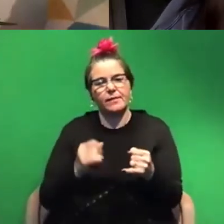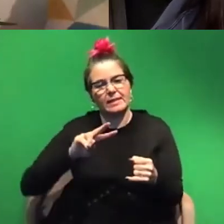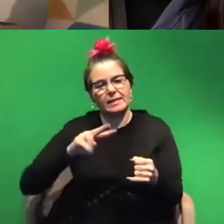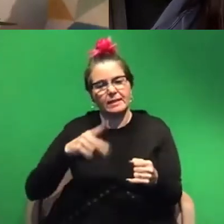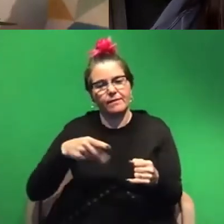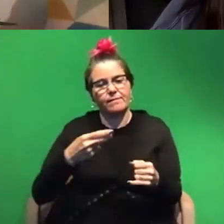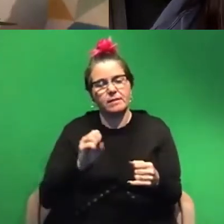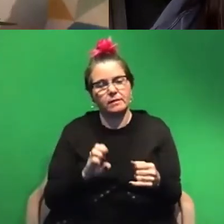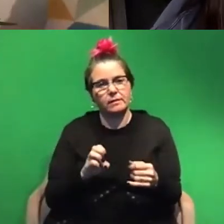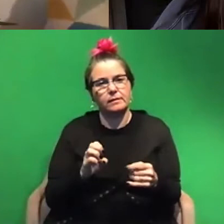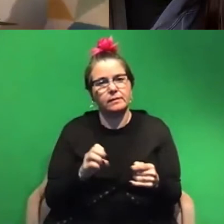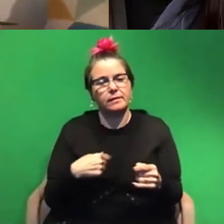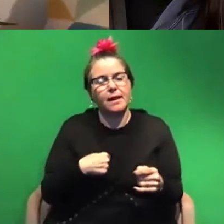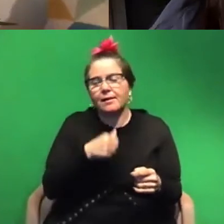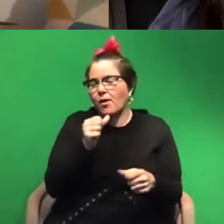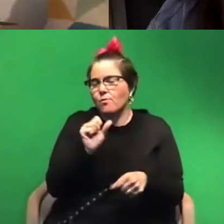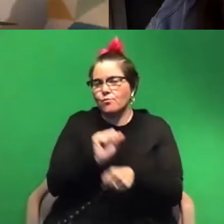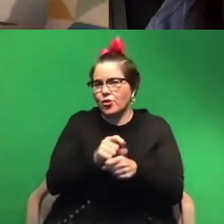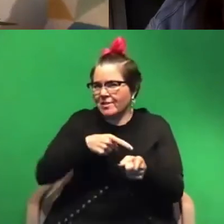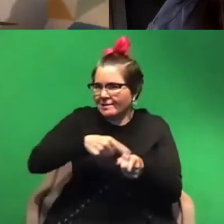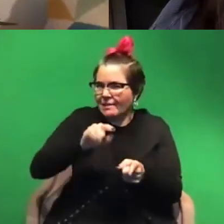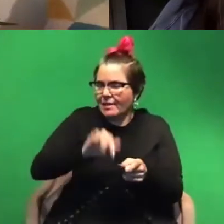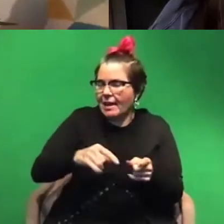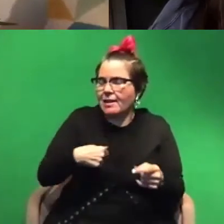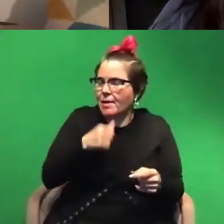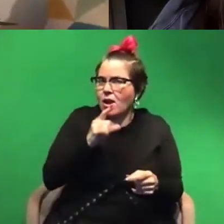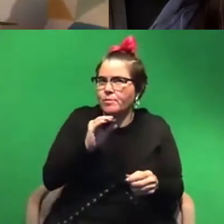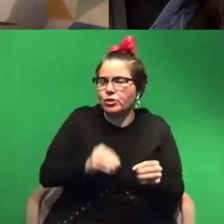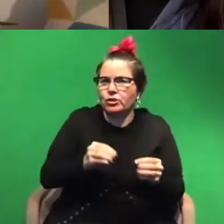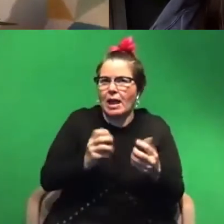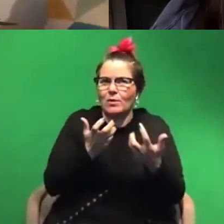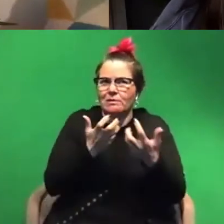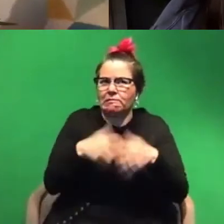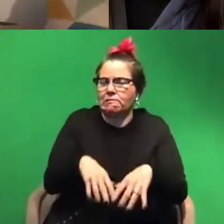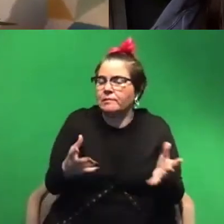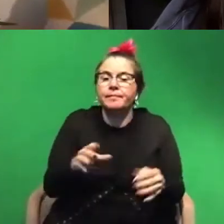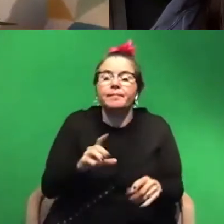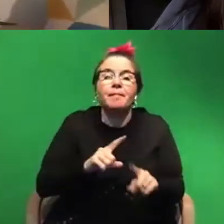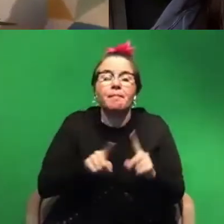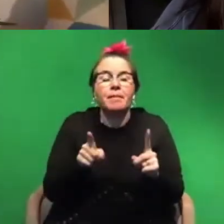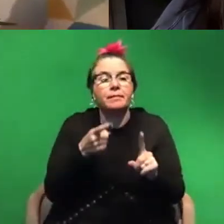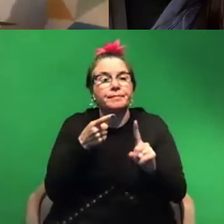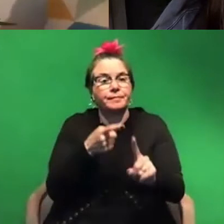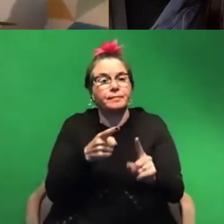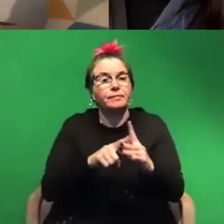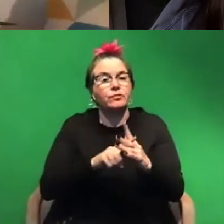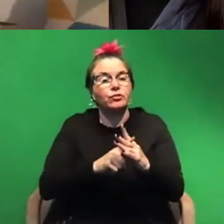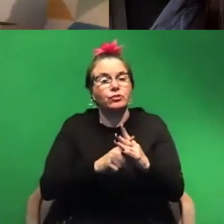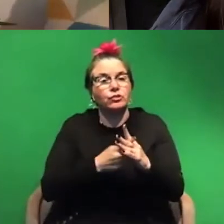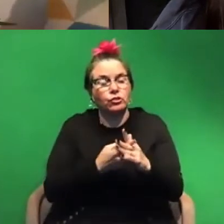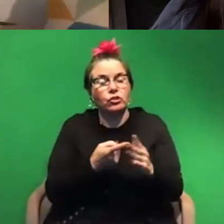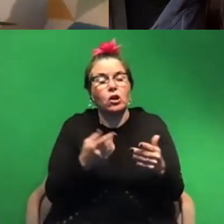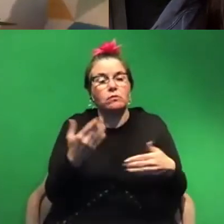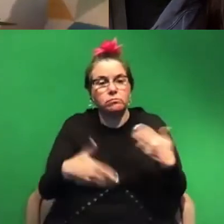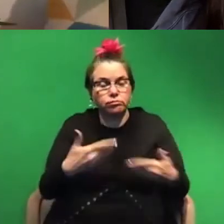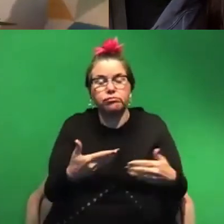and I don't work in industry, so I'm not fully sure of how it aligns, but you essentially have to start scaling up production. You want to